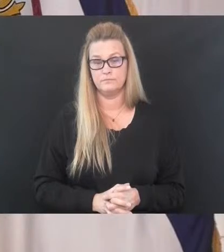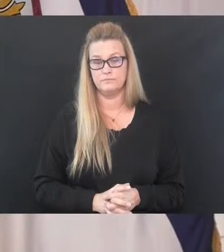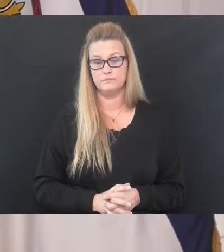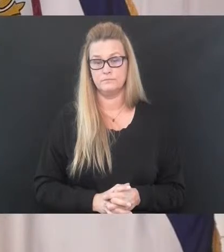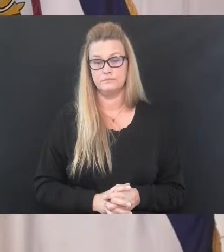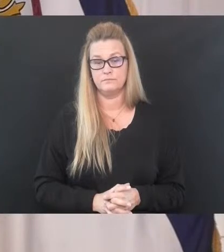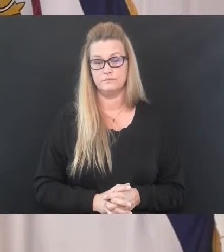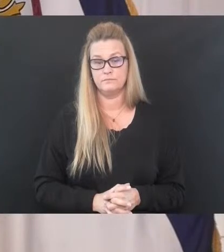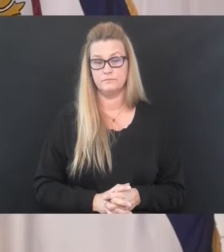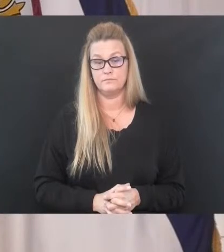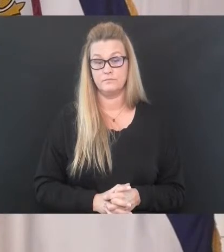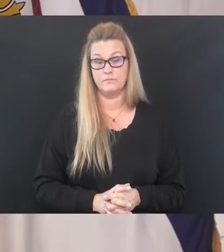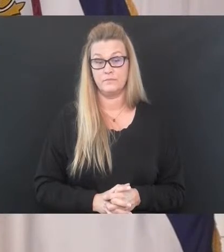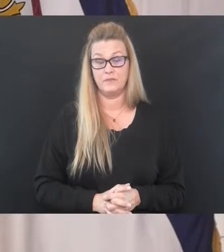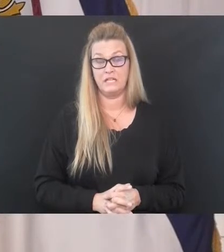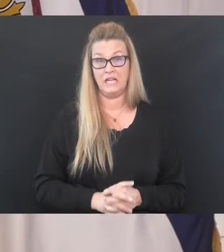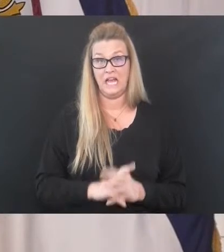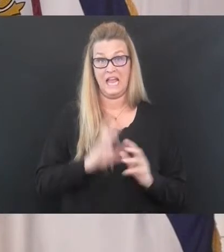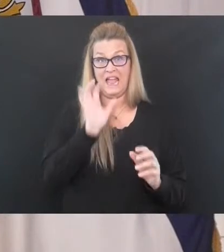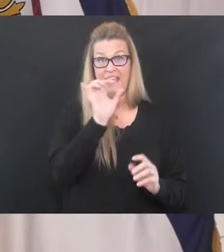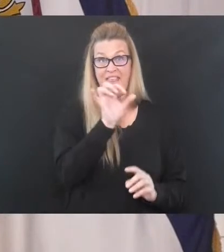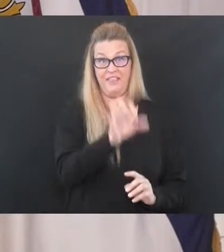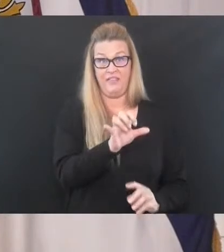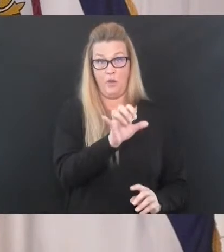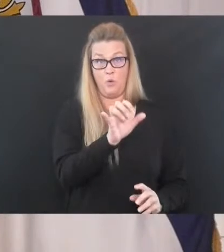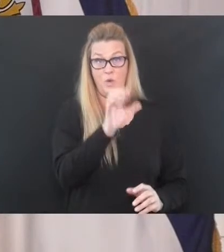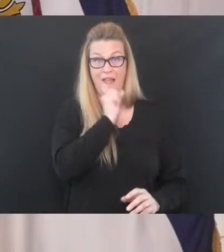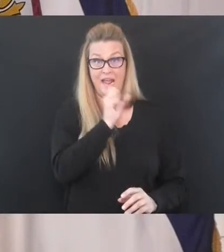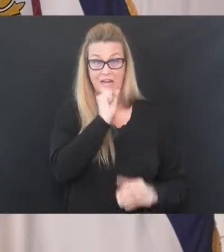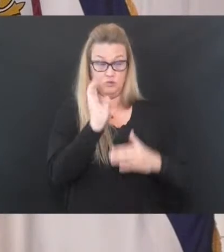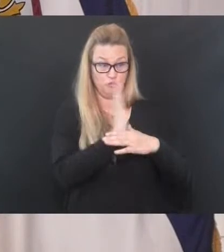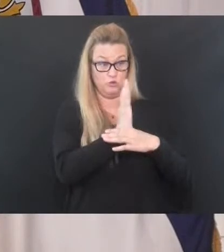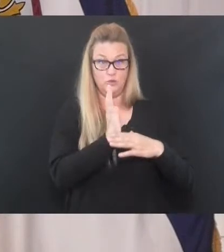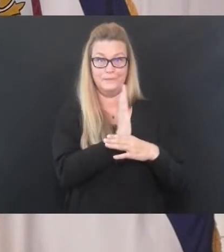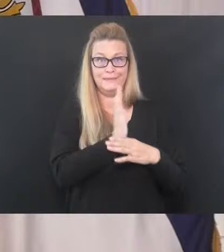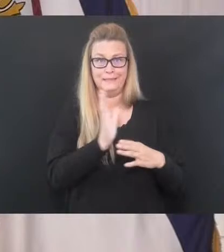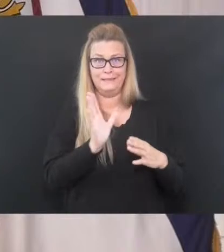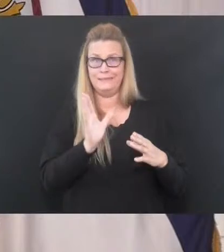They're not taking the vaccines as fast as we'd like them to take them.